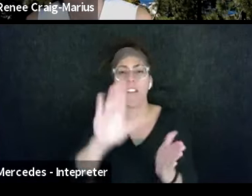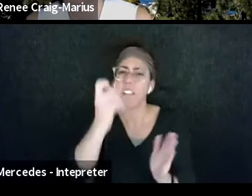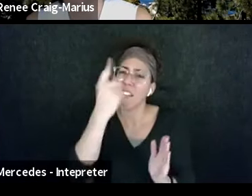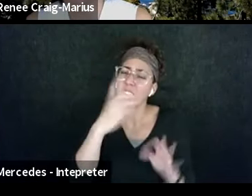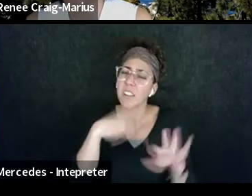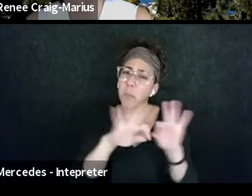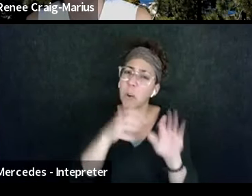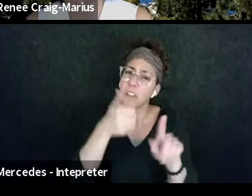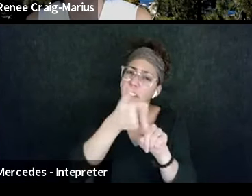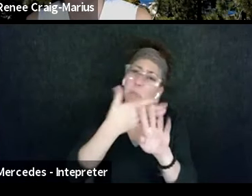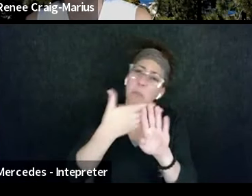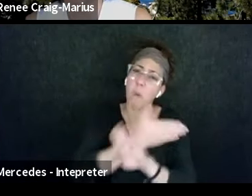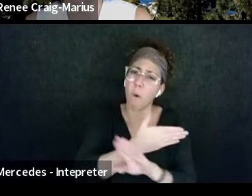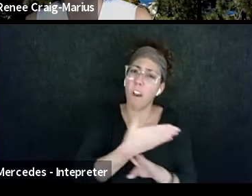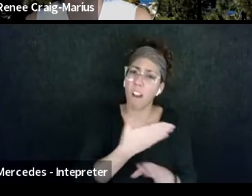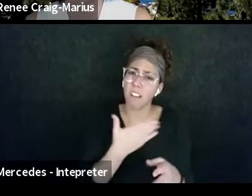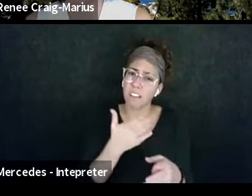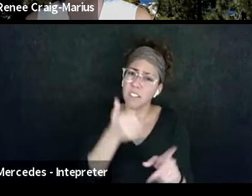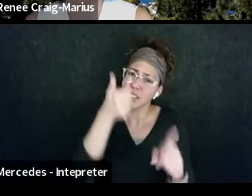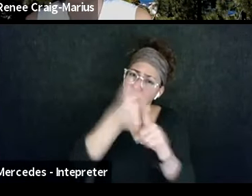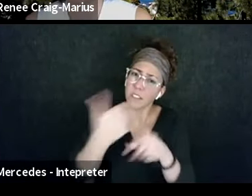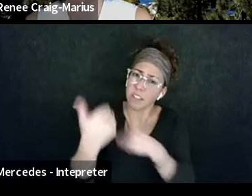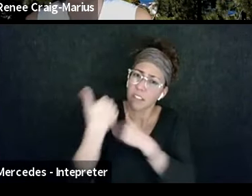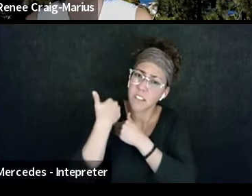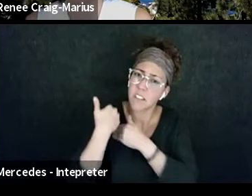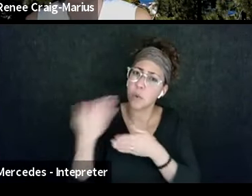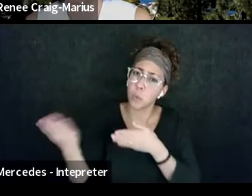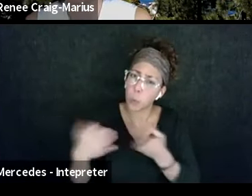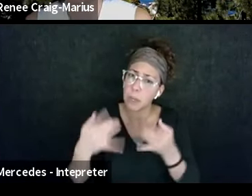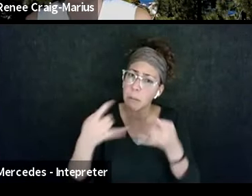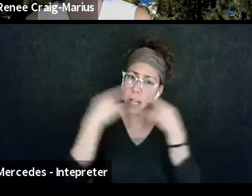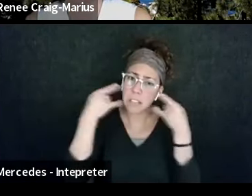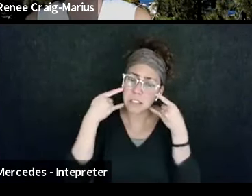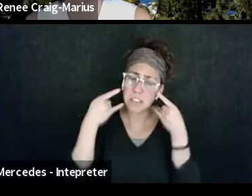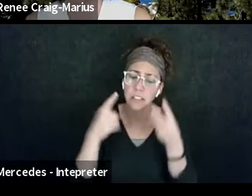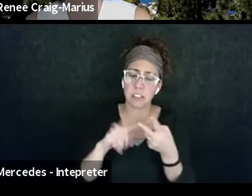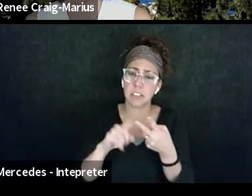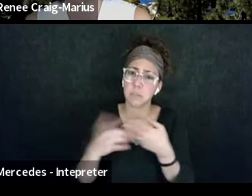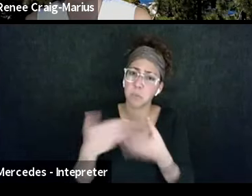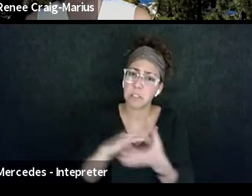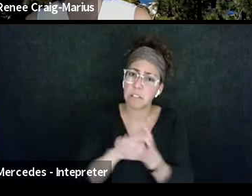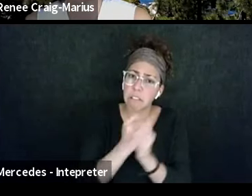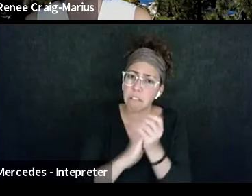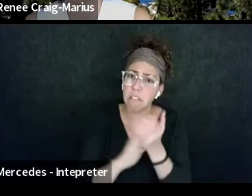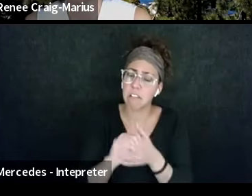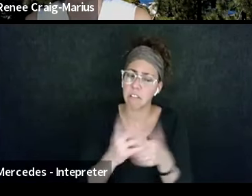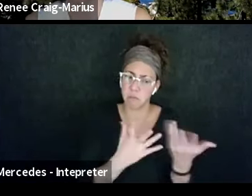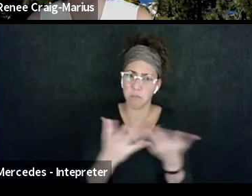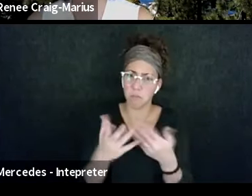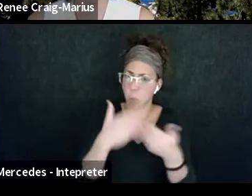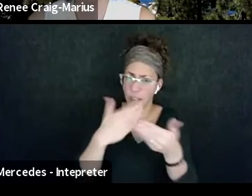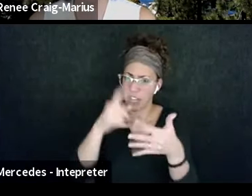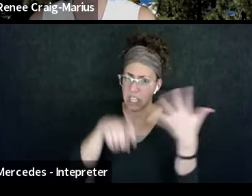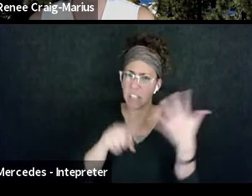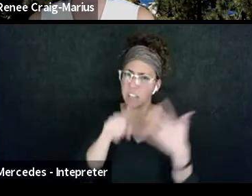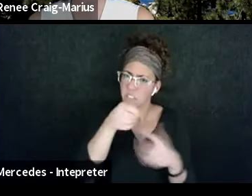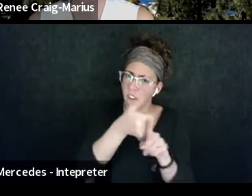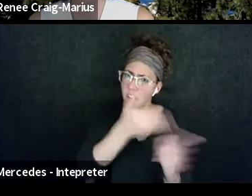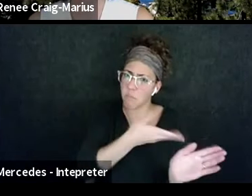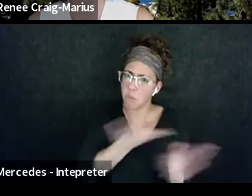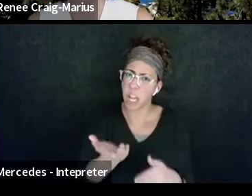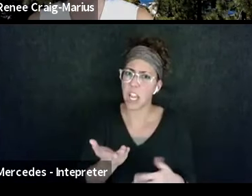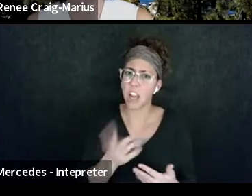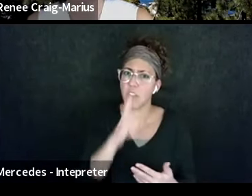our health department and by physicians across the country and around the world, for that matter, to help prevent the spread of this virus. So everything